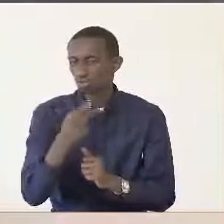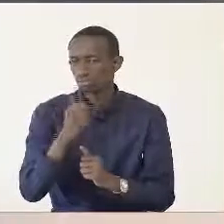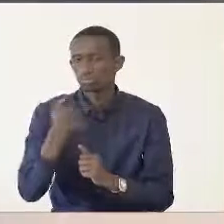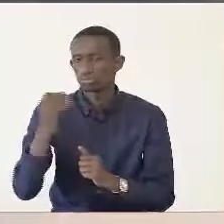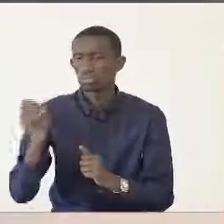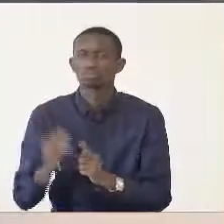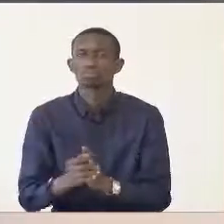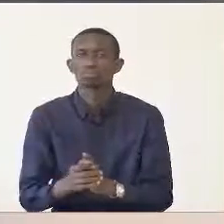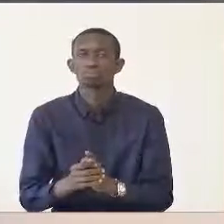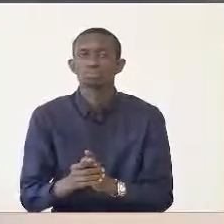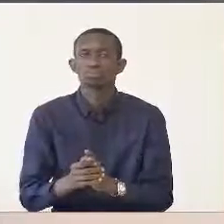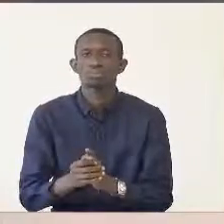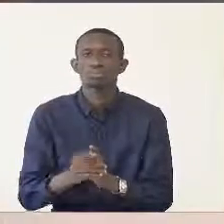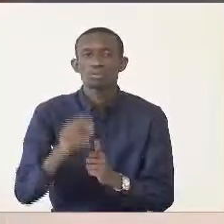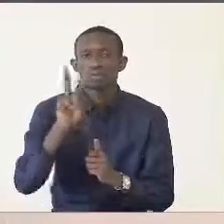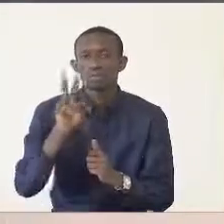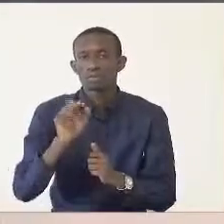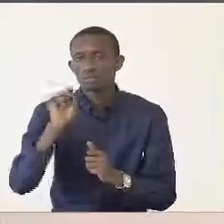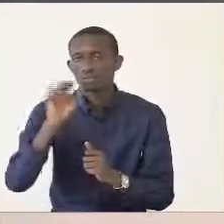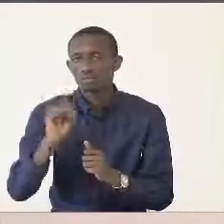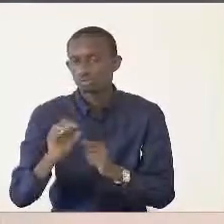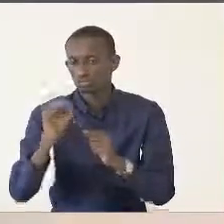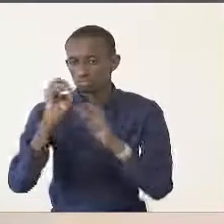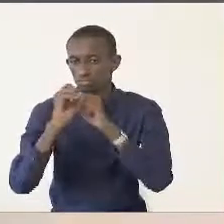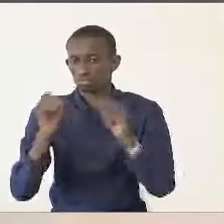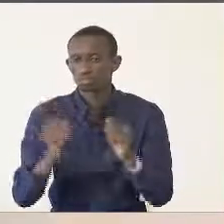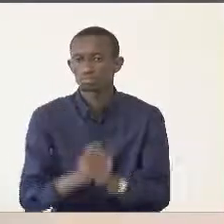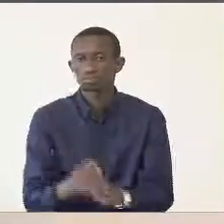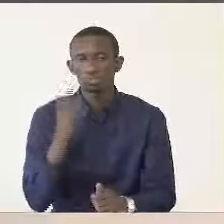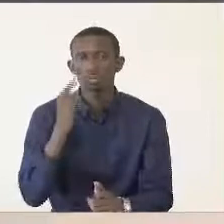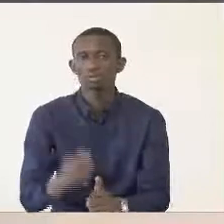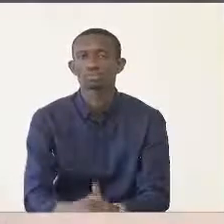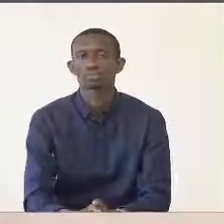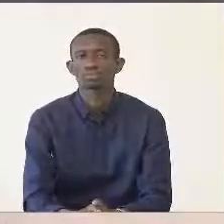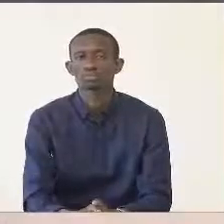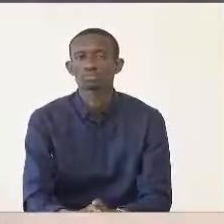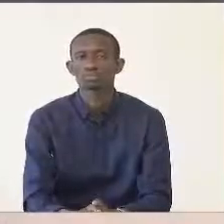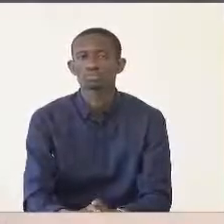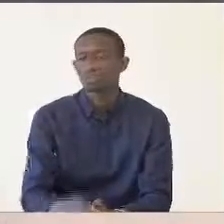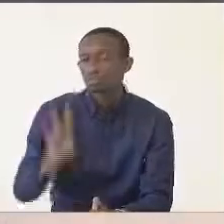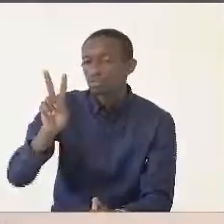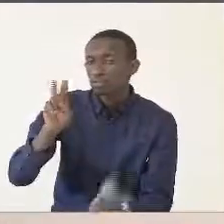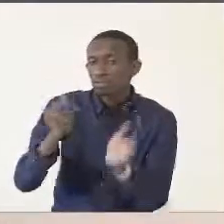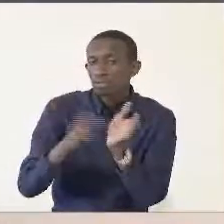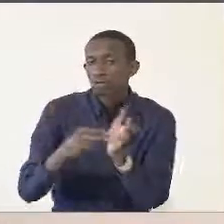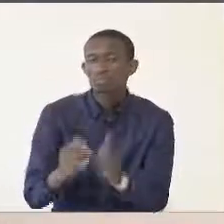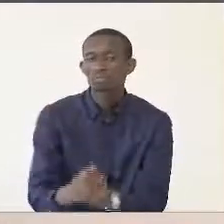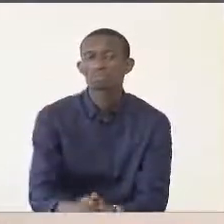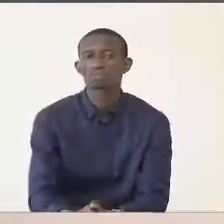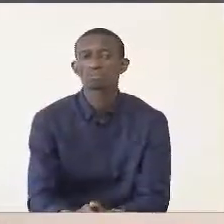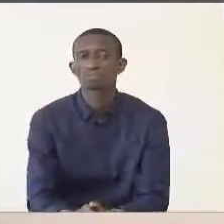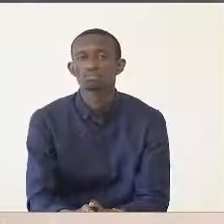v sine theta. And then we find v equals to